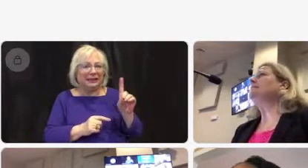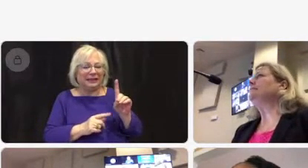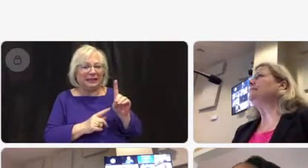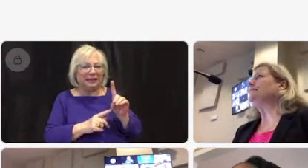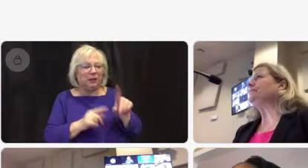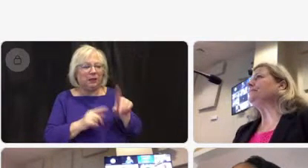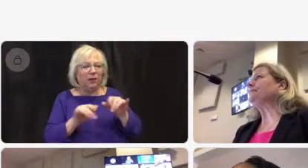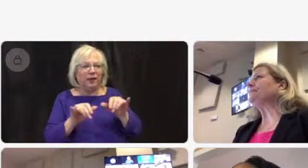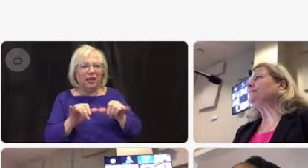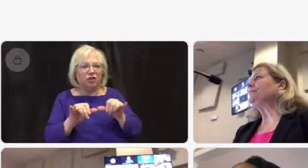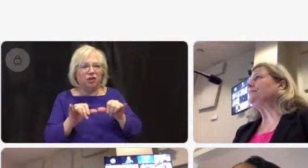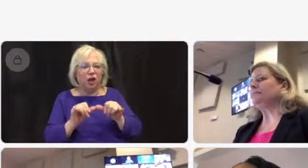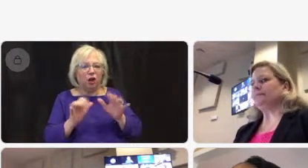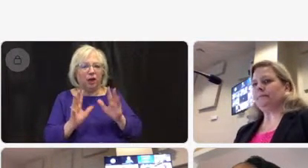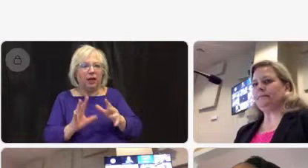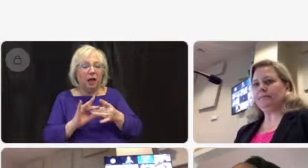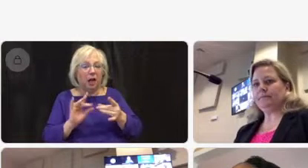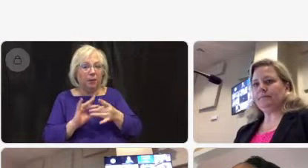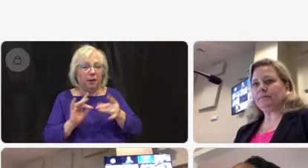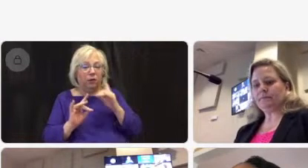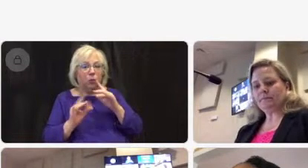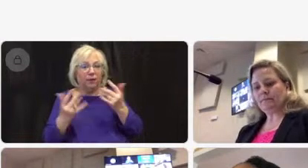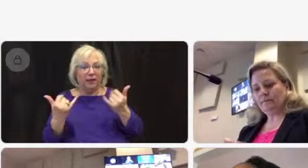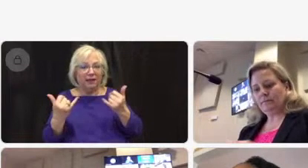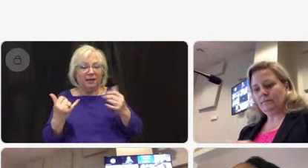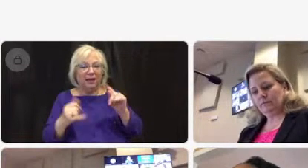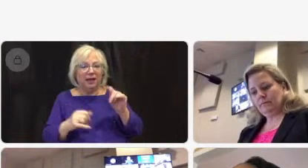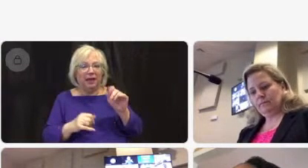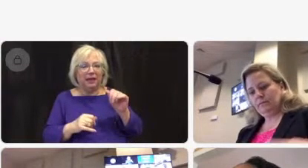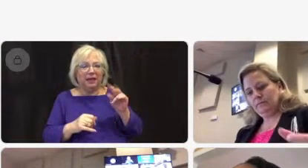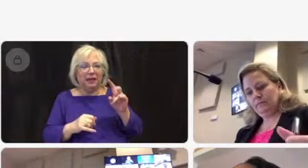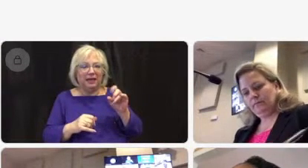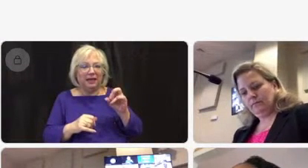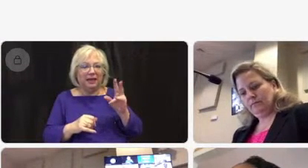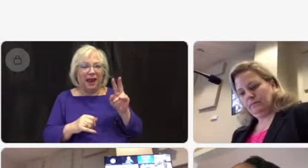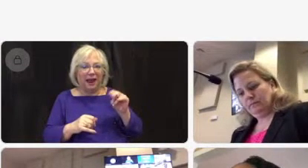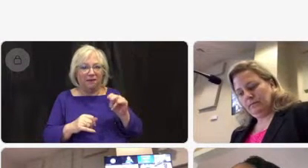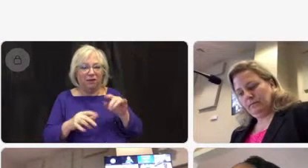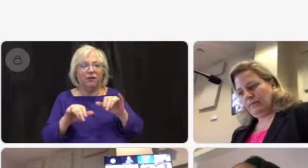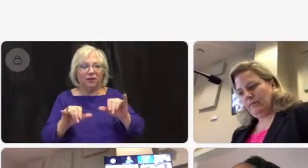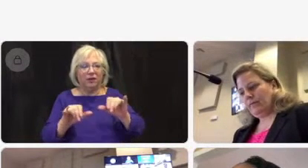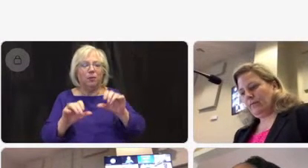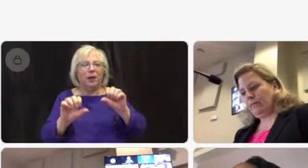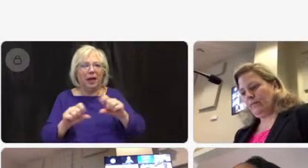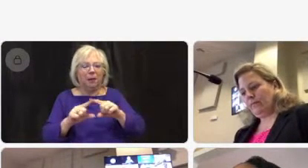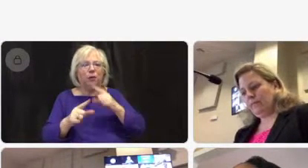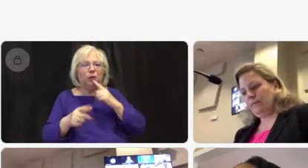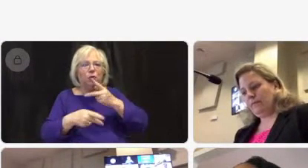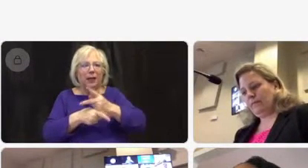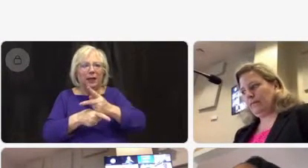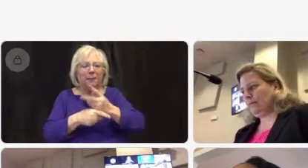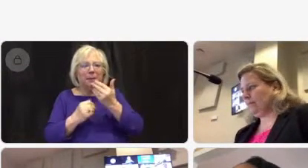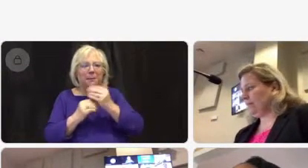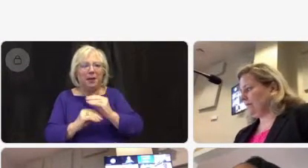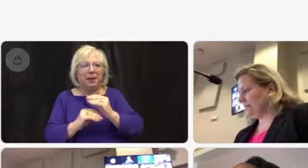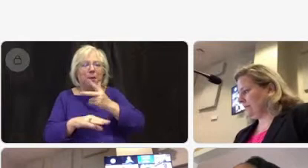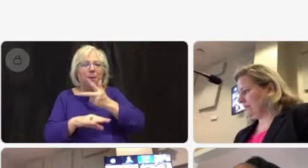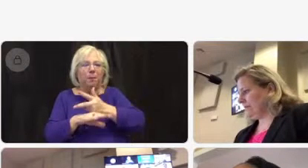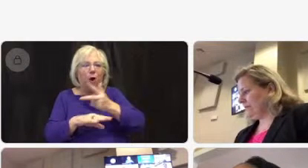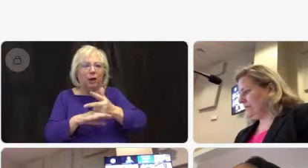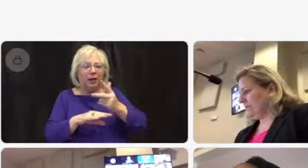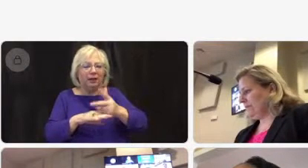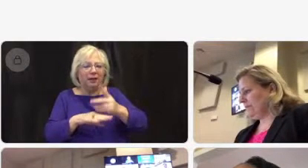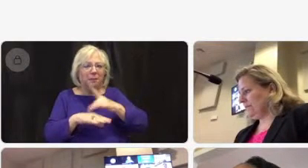the engineering comments, will the existing tavern still be able to maintain the minimum parking spaces per city's zoning